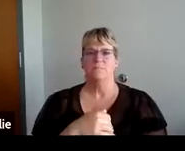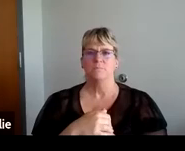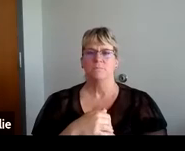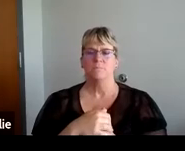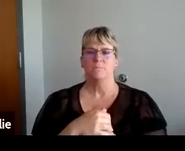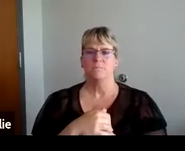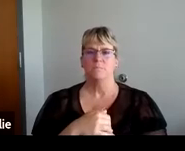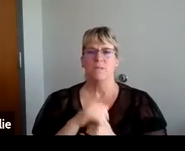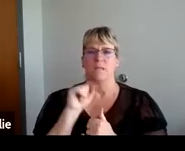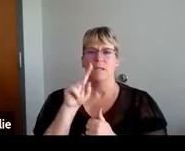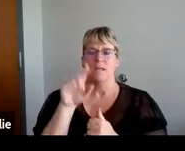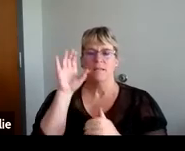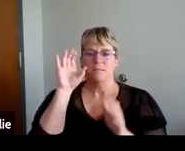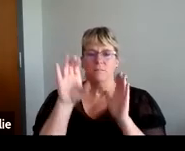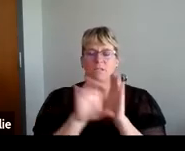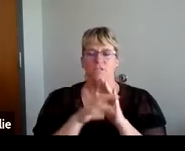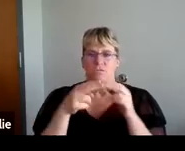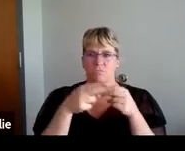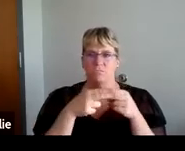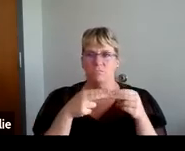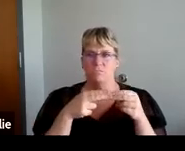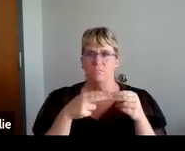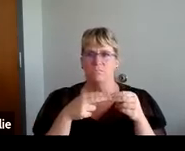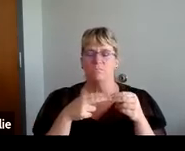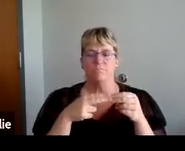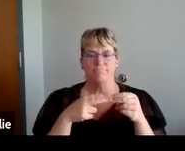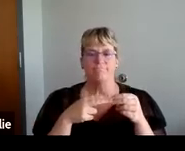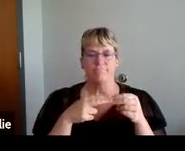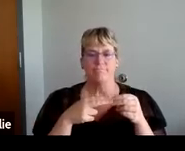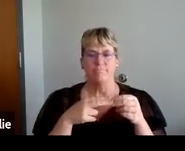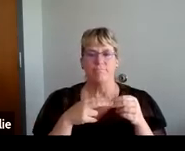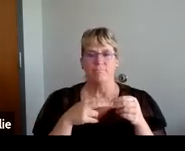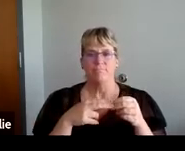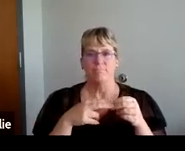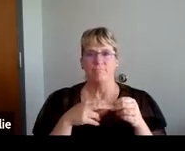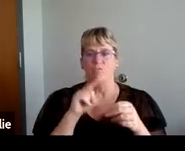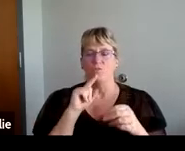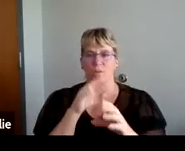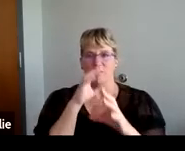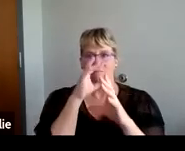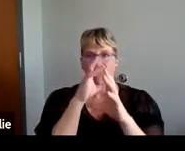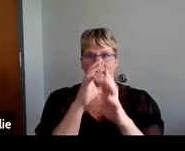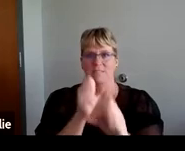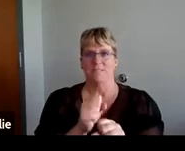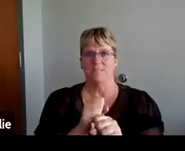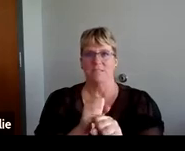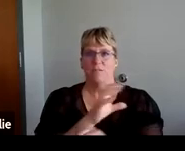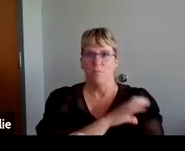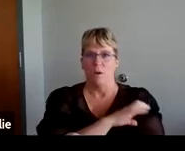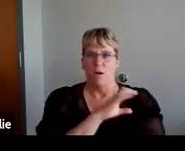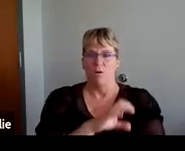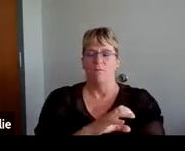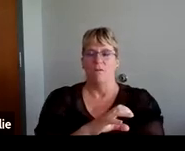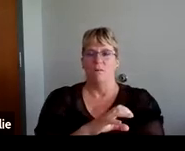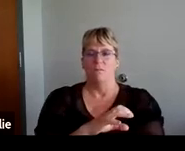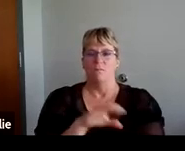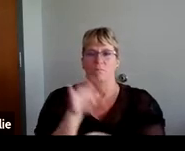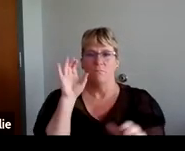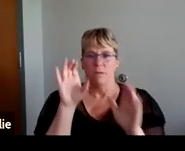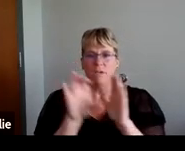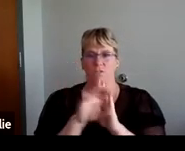And his slides are his scan slides are really fascinating and powerful imagery for